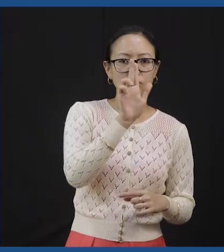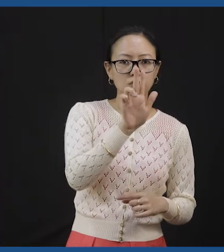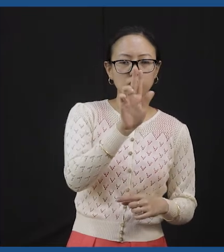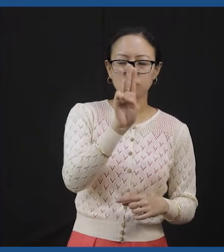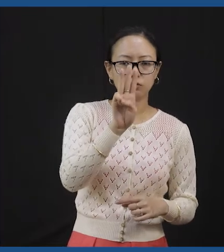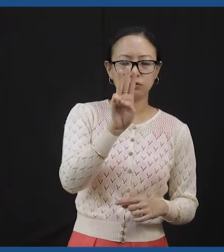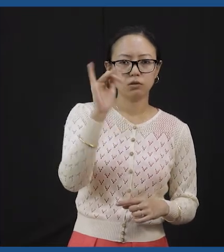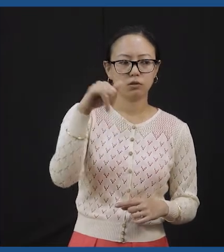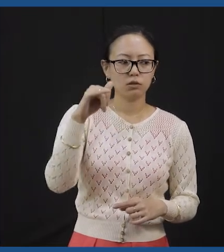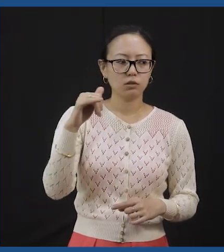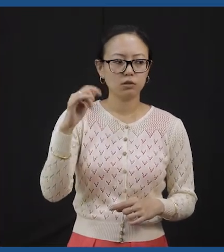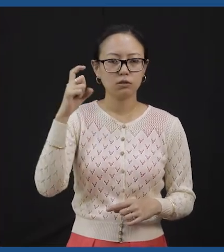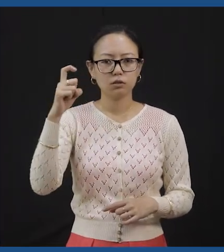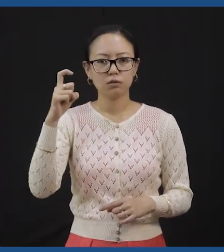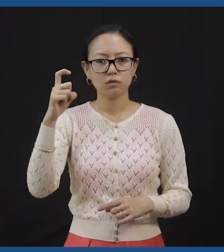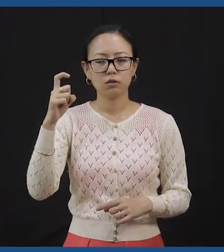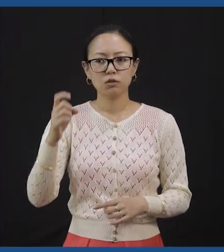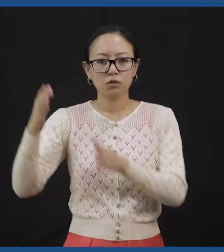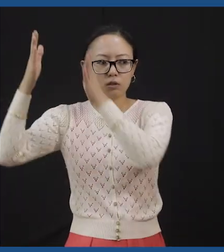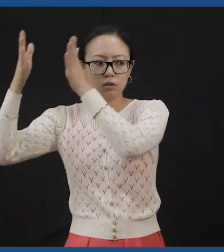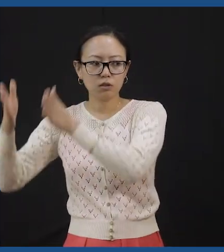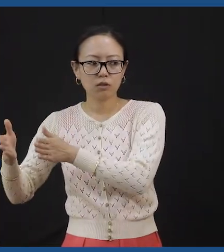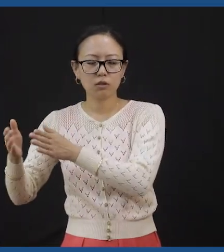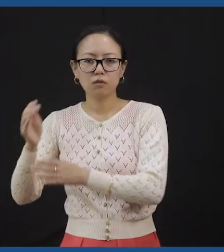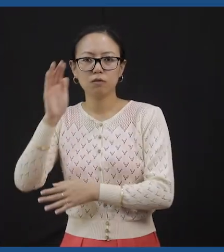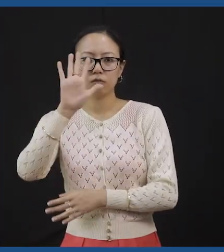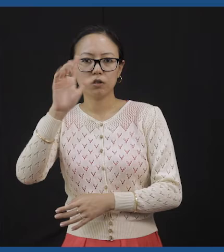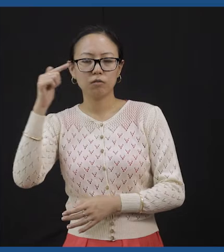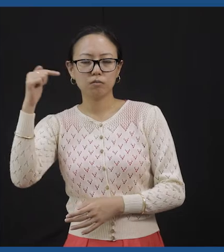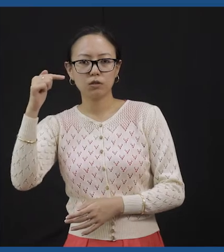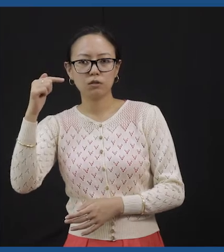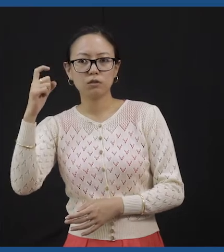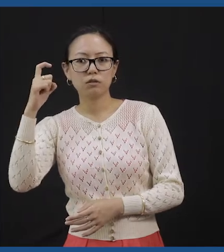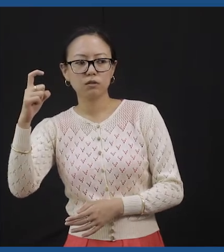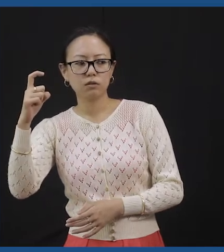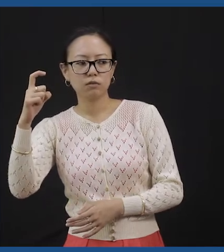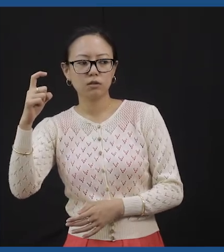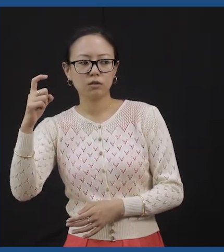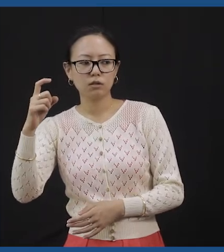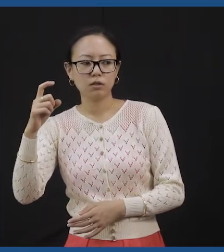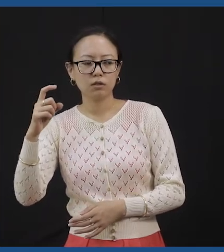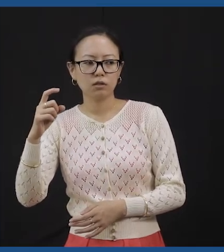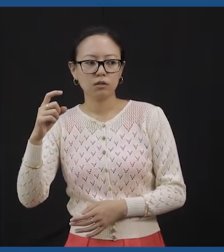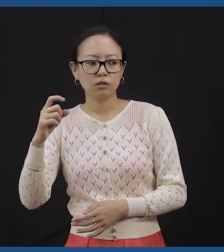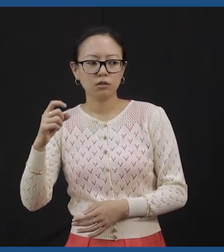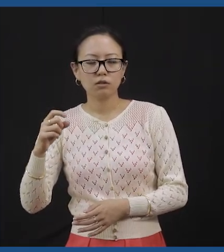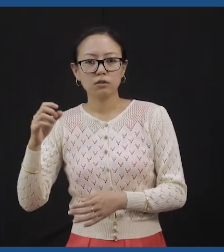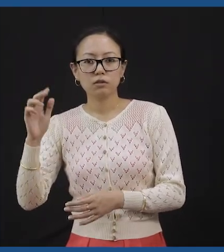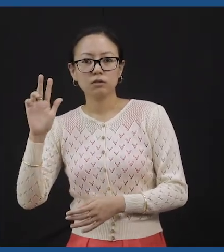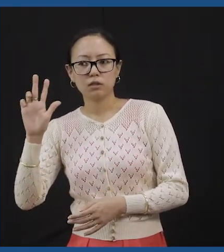So here in tens place, 1 has been given to the next number. So you have only 1